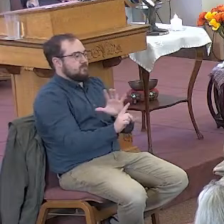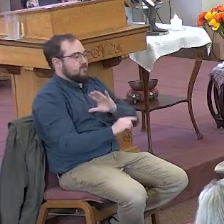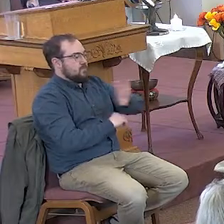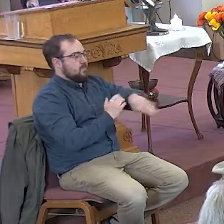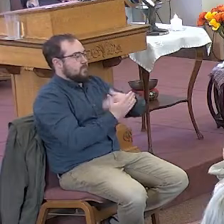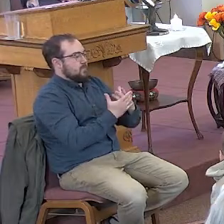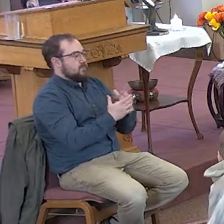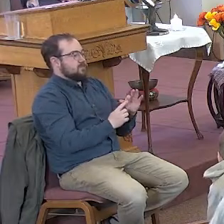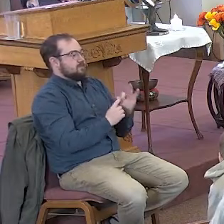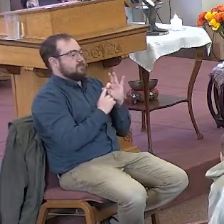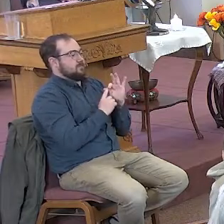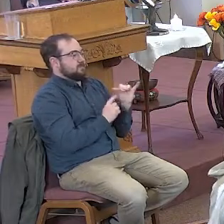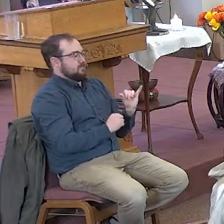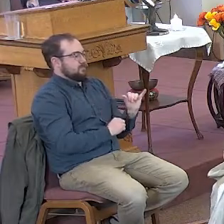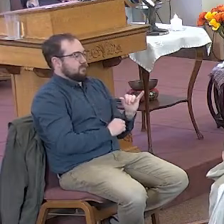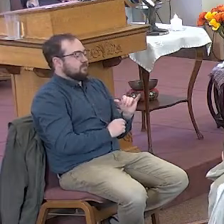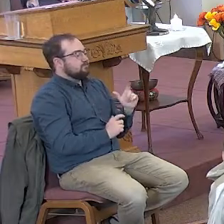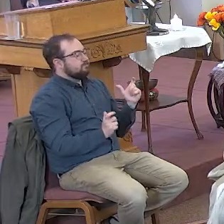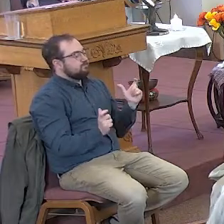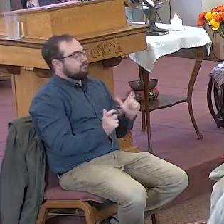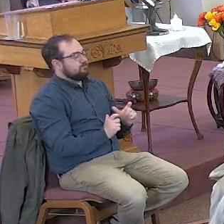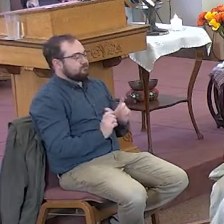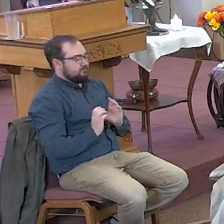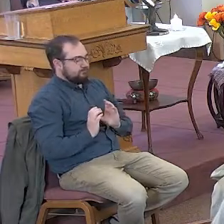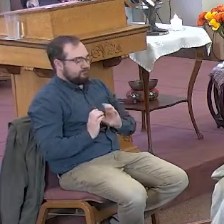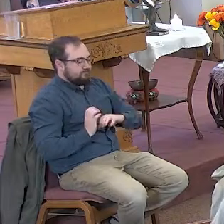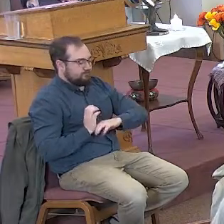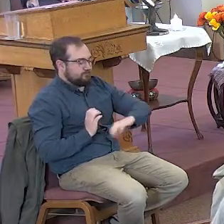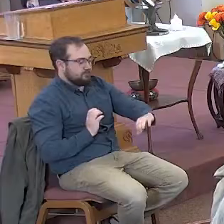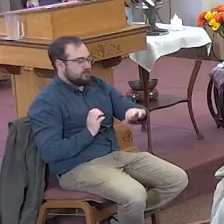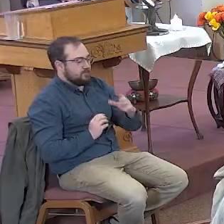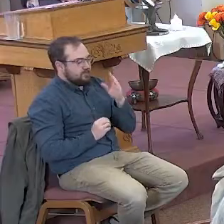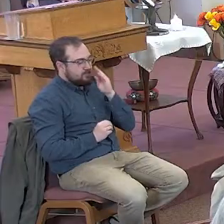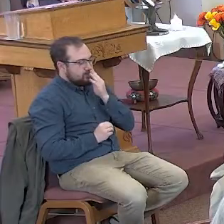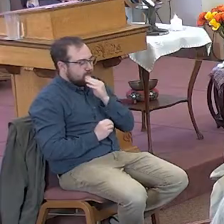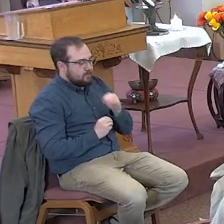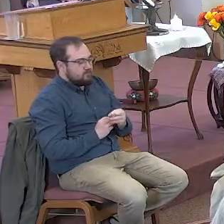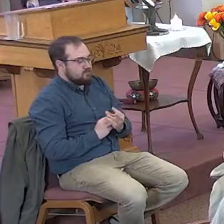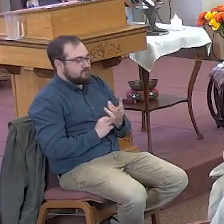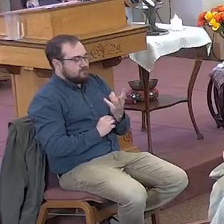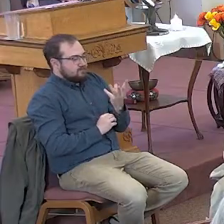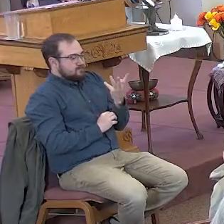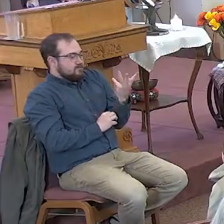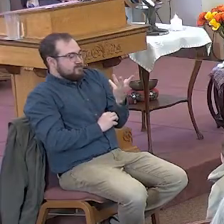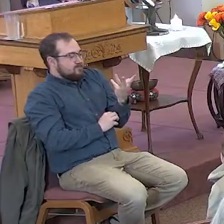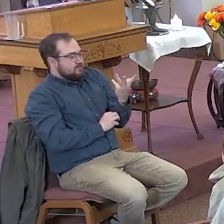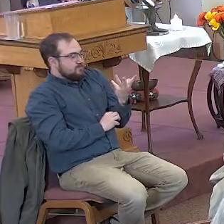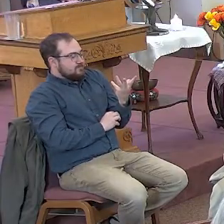special. And the little sidewalk flower straightened up and opened her petals as wide